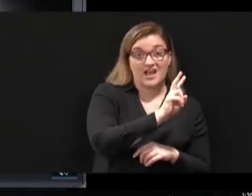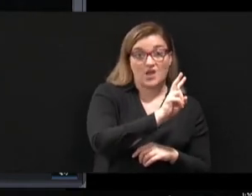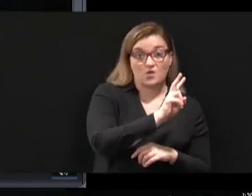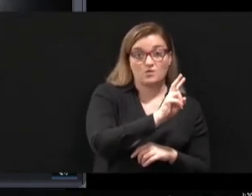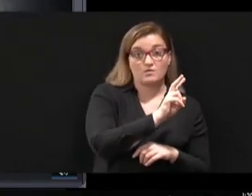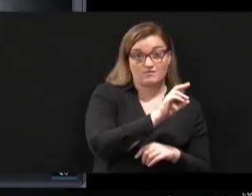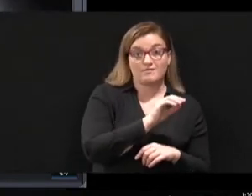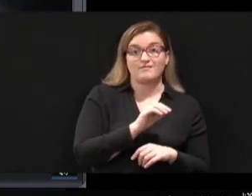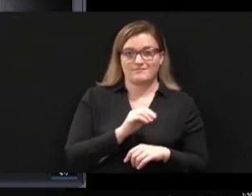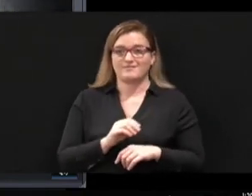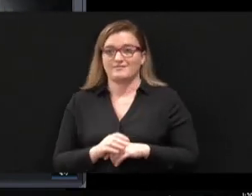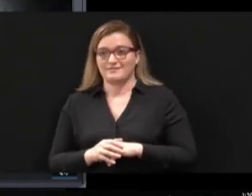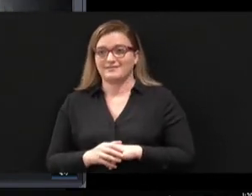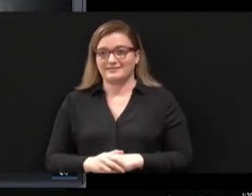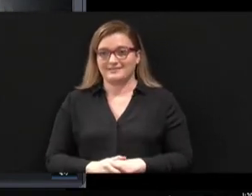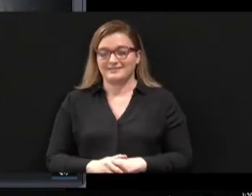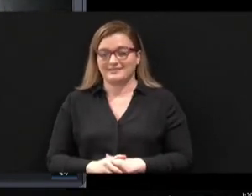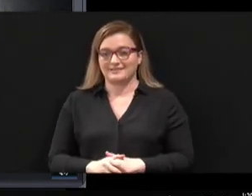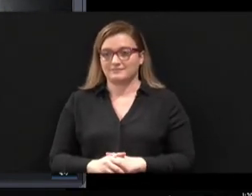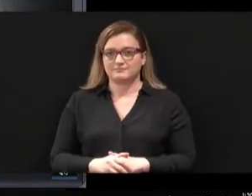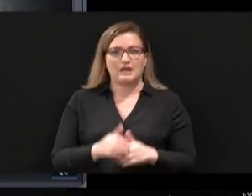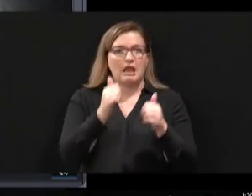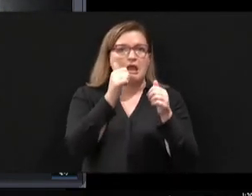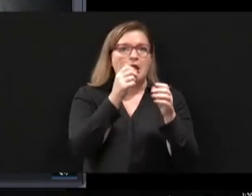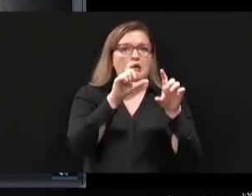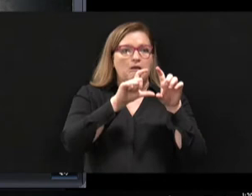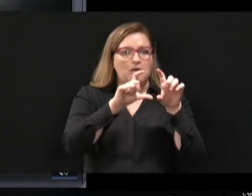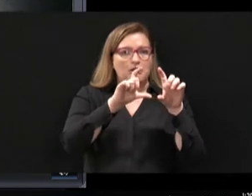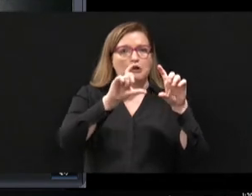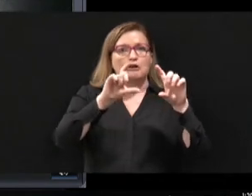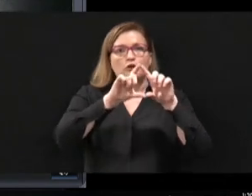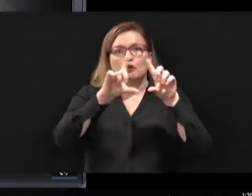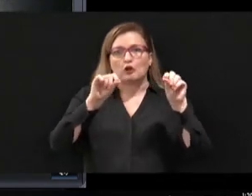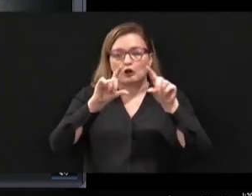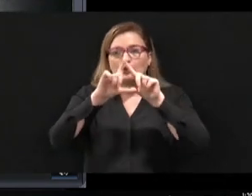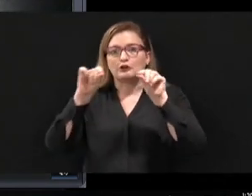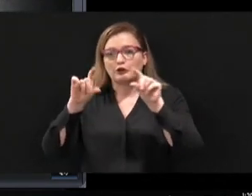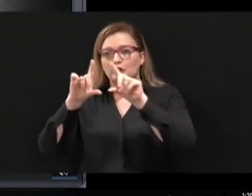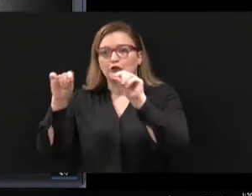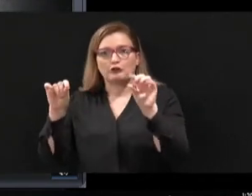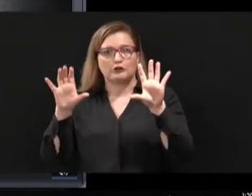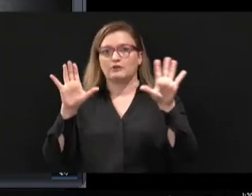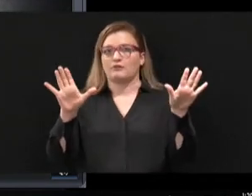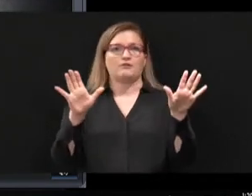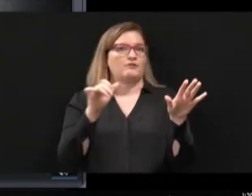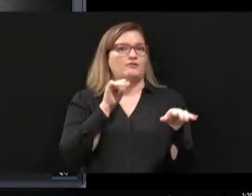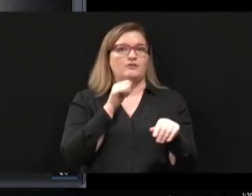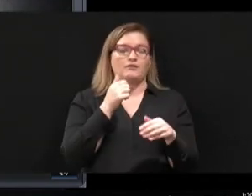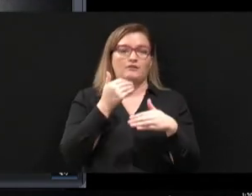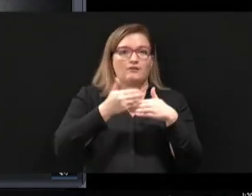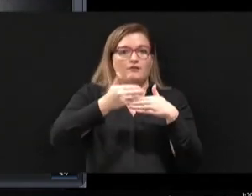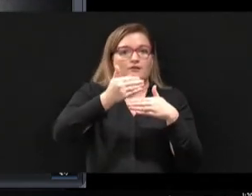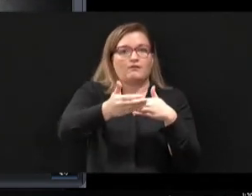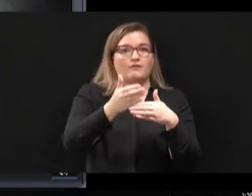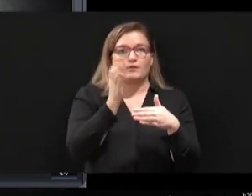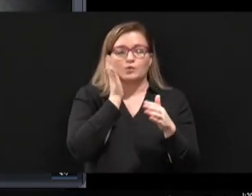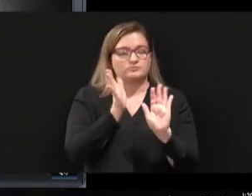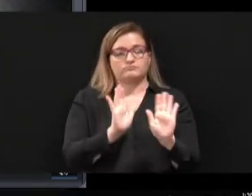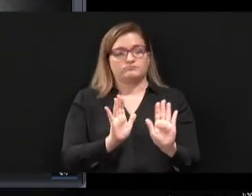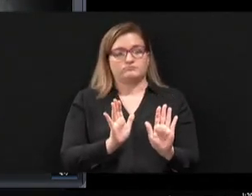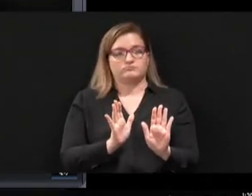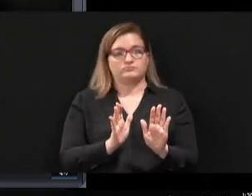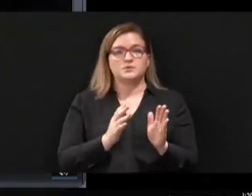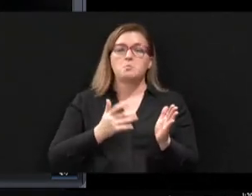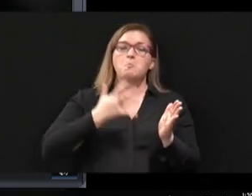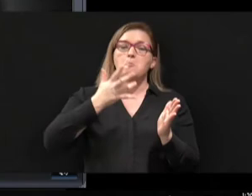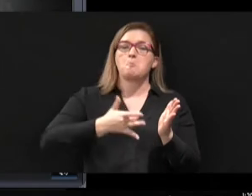going to say that on every single card because it would take too long to get through, but just to put that in and, you know, intersperse